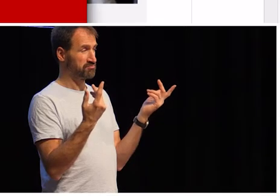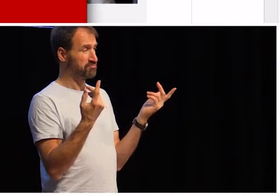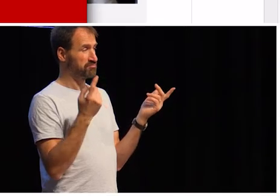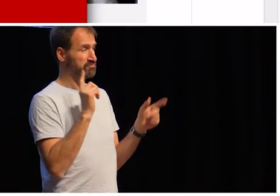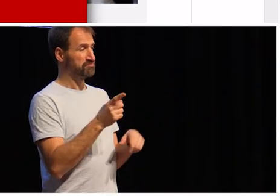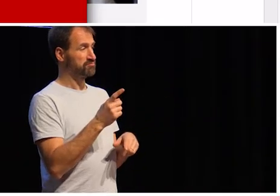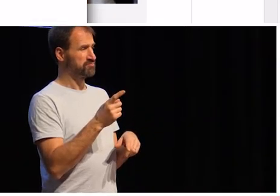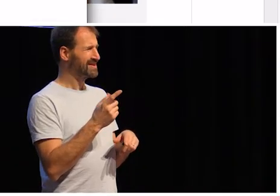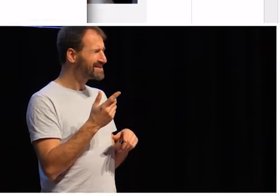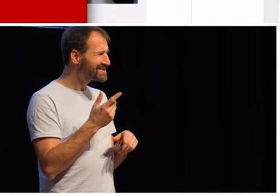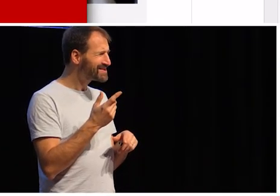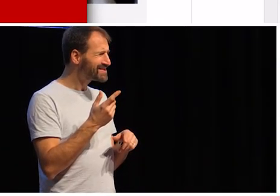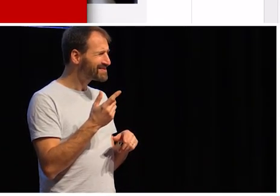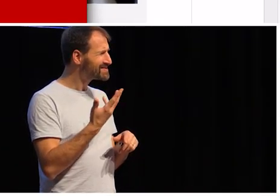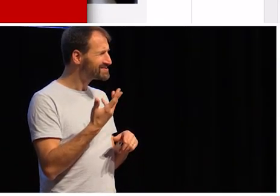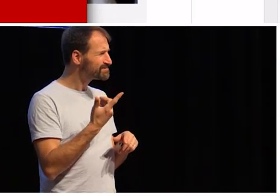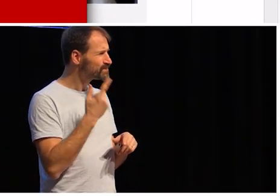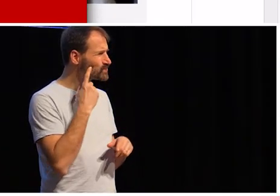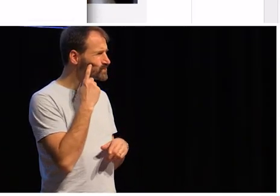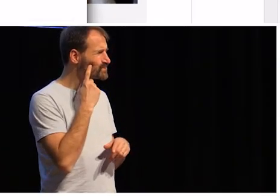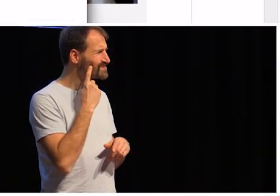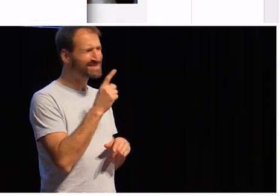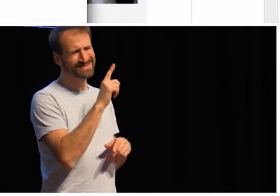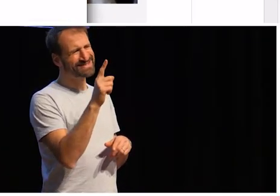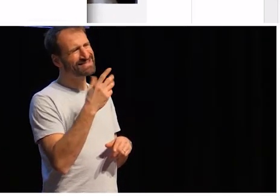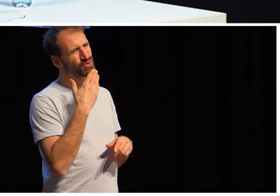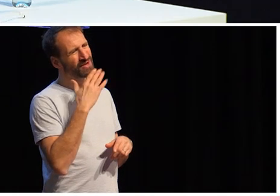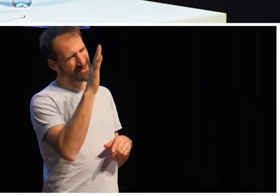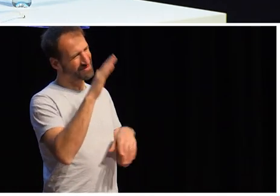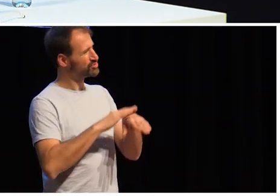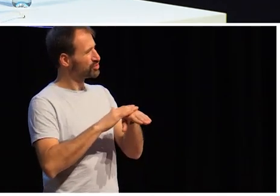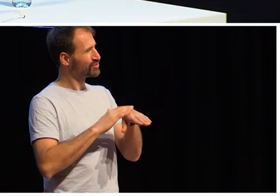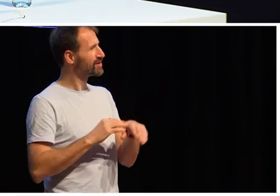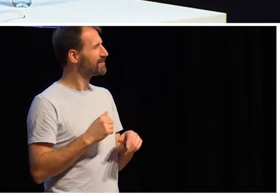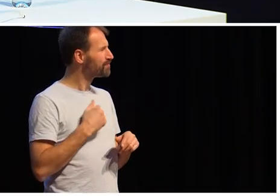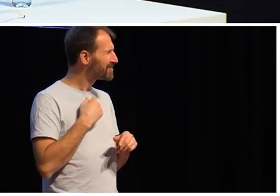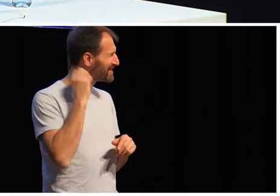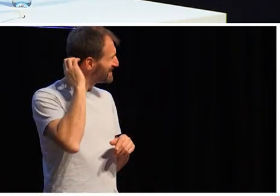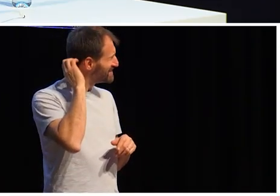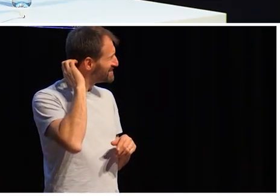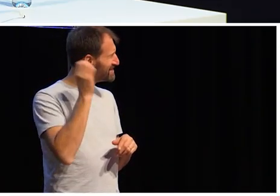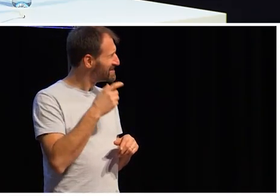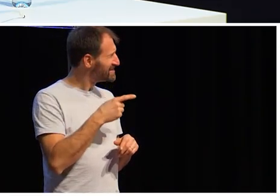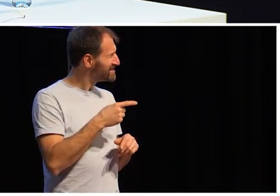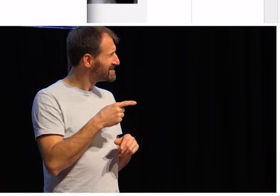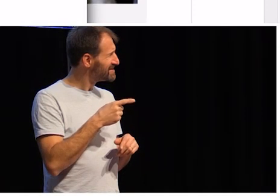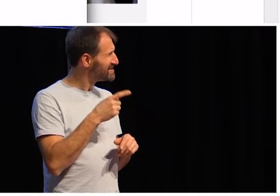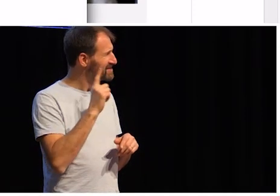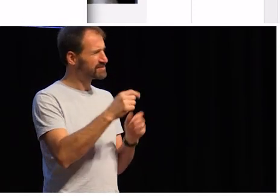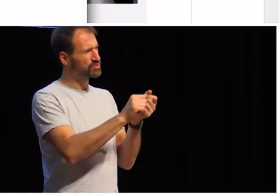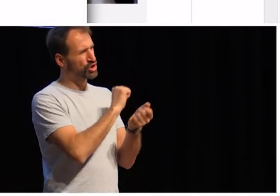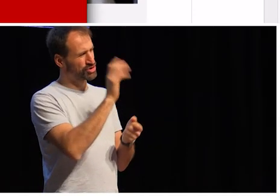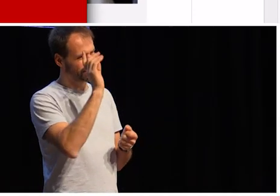now what's not so easy sorry fer I just have to remove